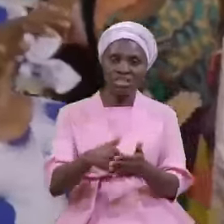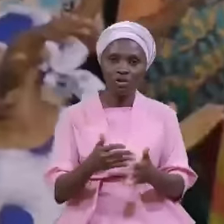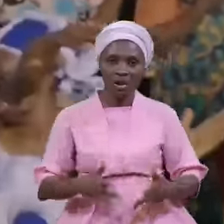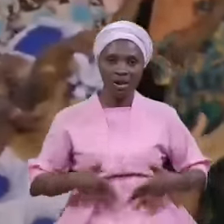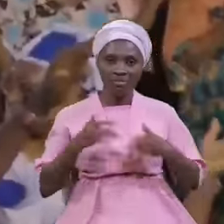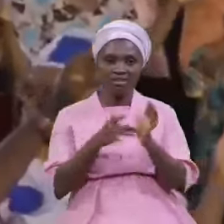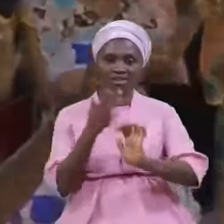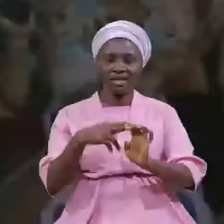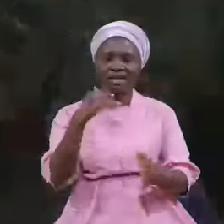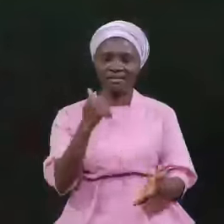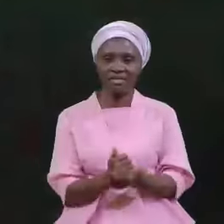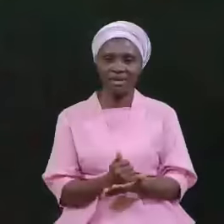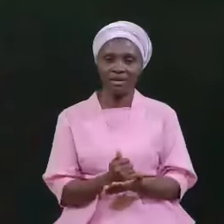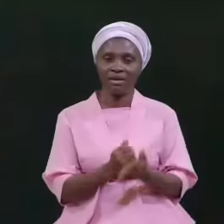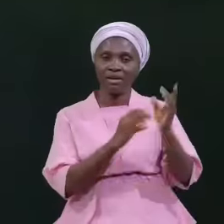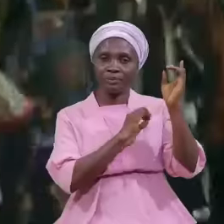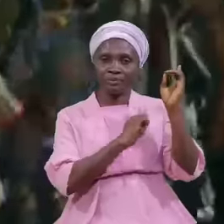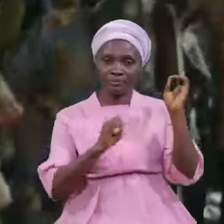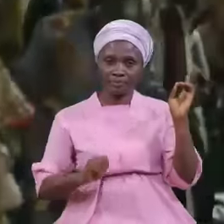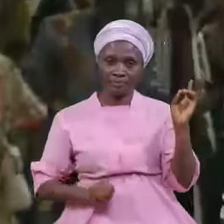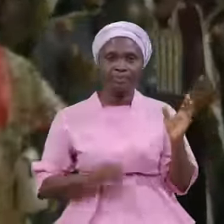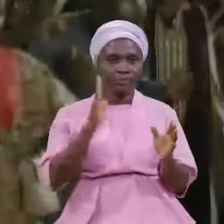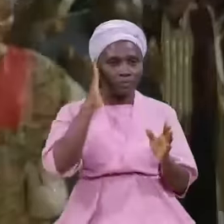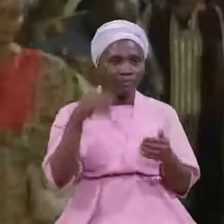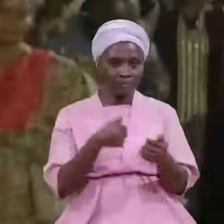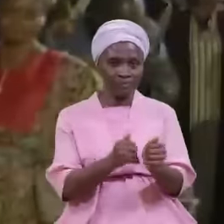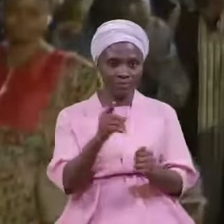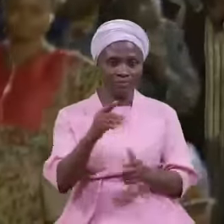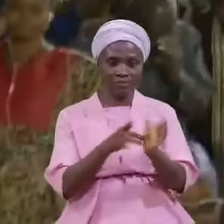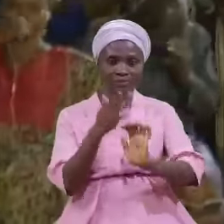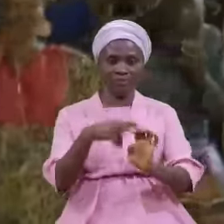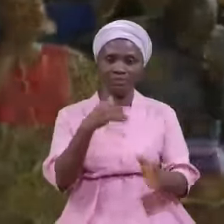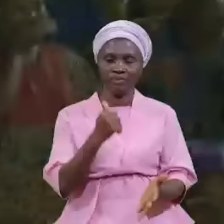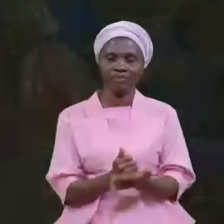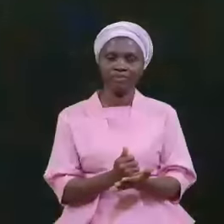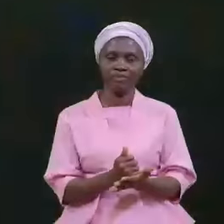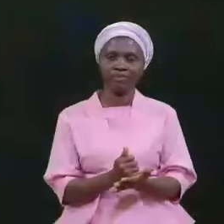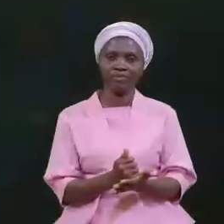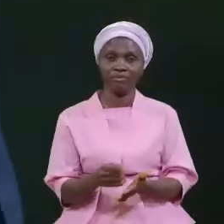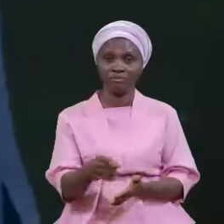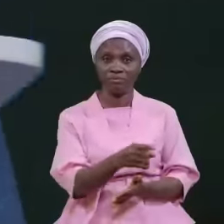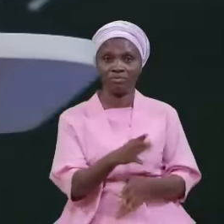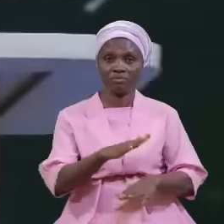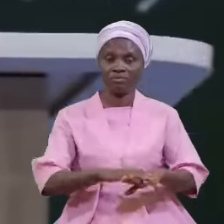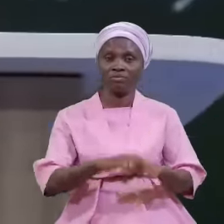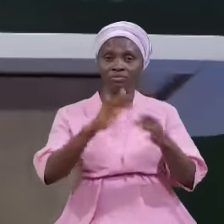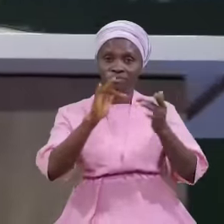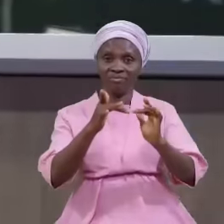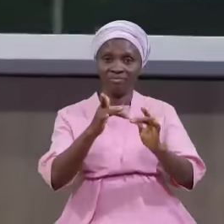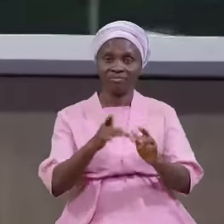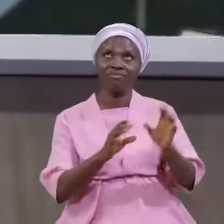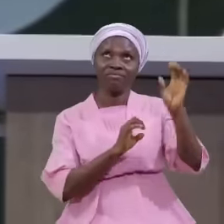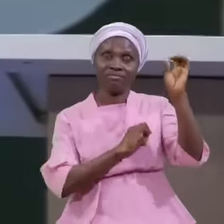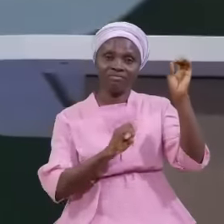Amen. Emmanuel will go with you. Amen. And those online, Emmanuel is mighty.